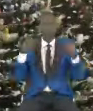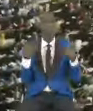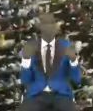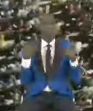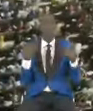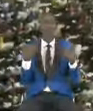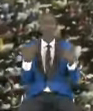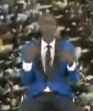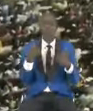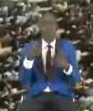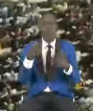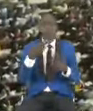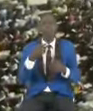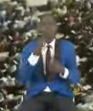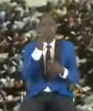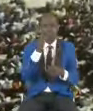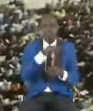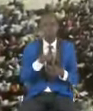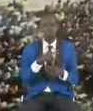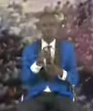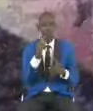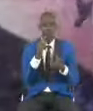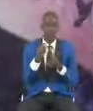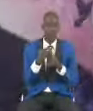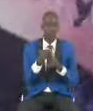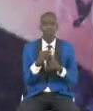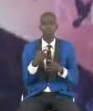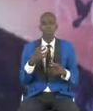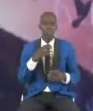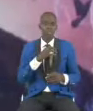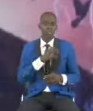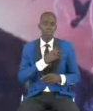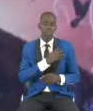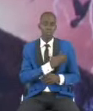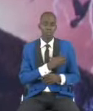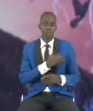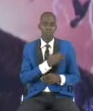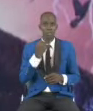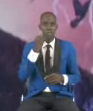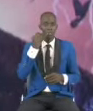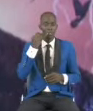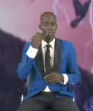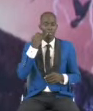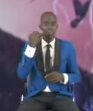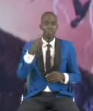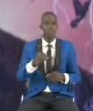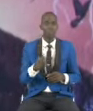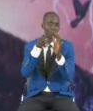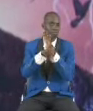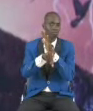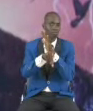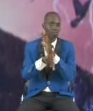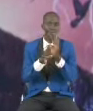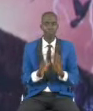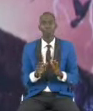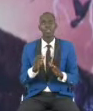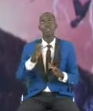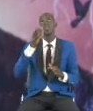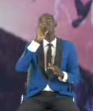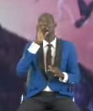Verse 21. Envies, murders, drunkenness, revelings,